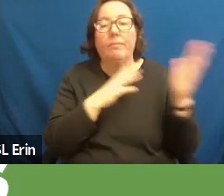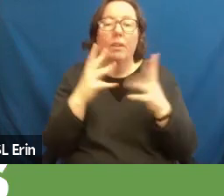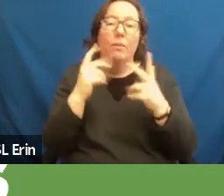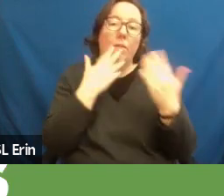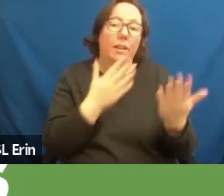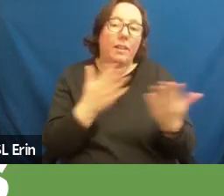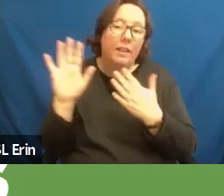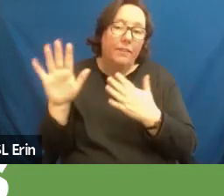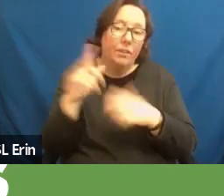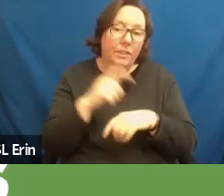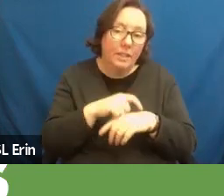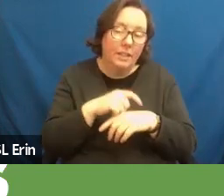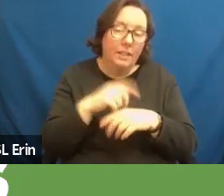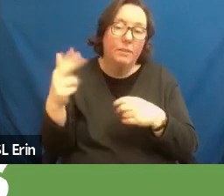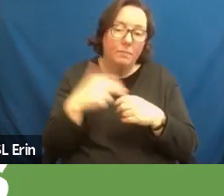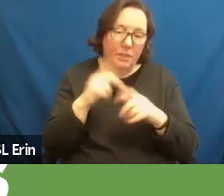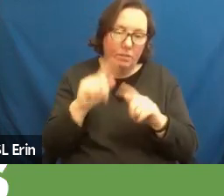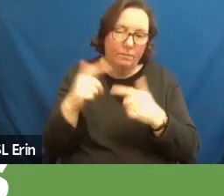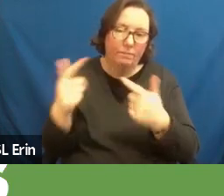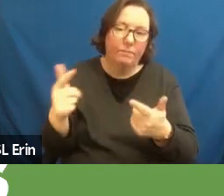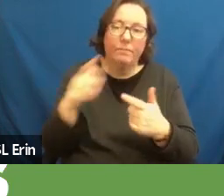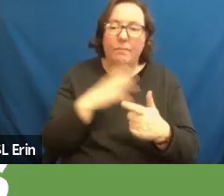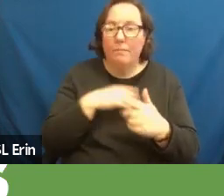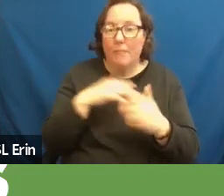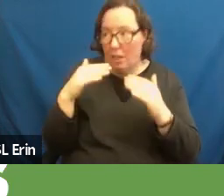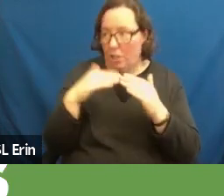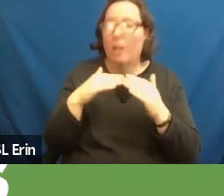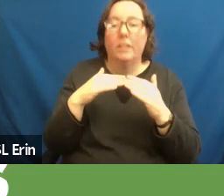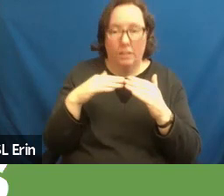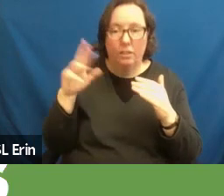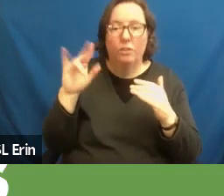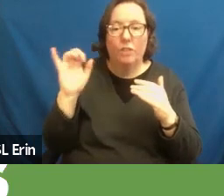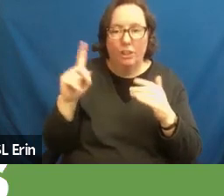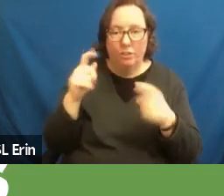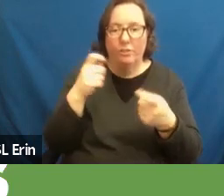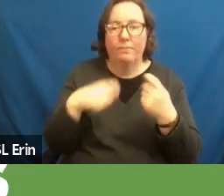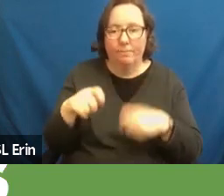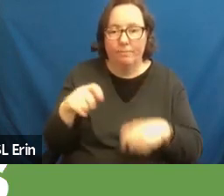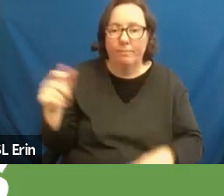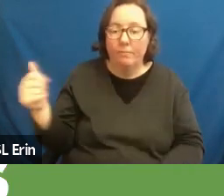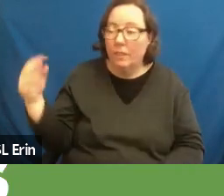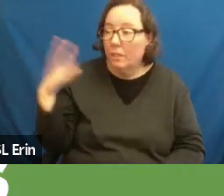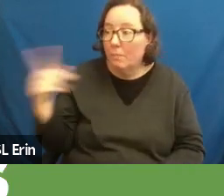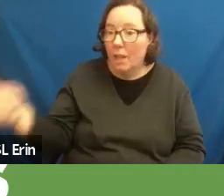I will now pass it to my colleague, Rick, who will present more on his experiences in Chicago.